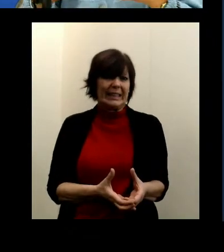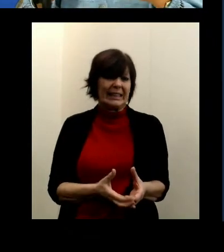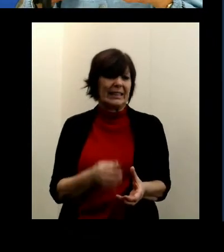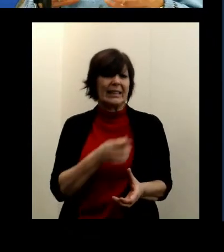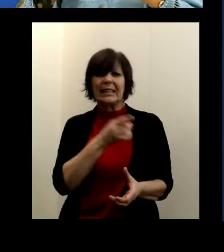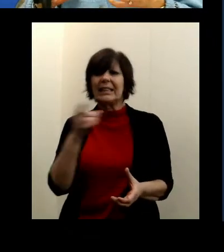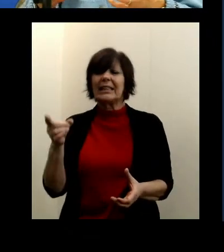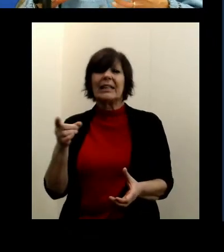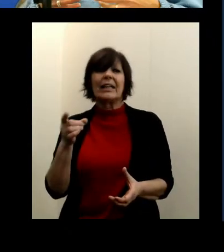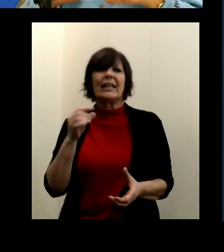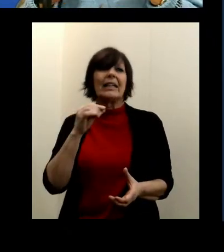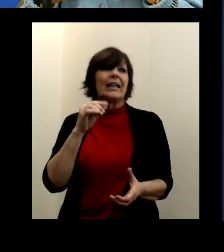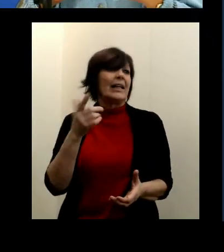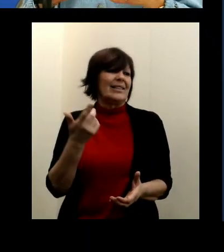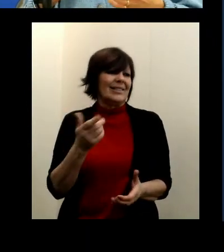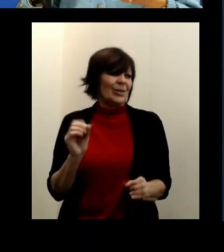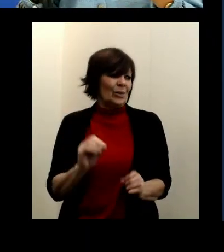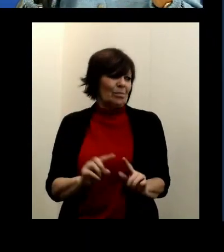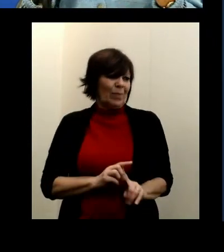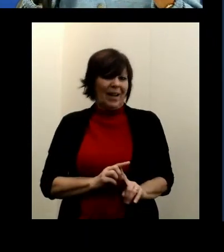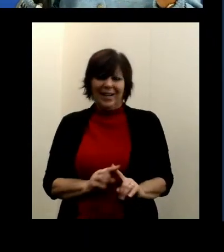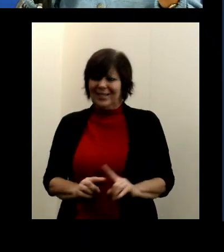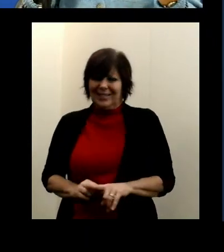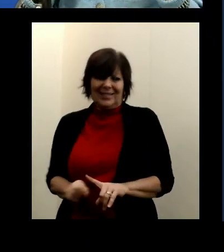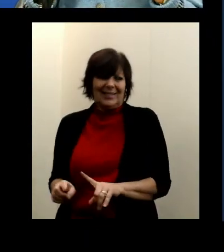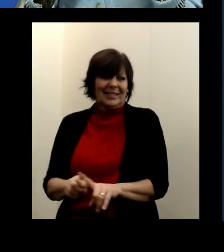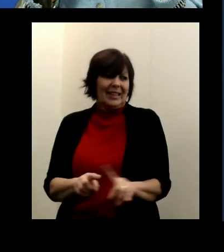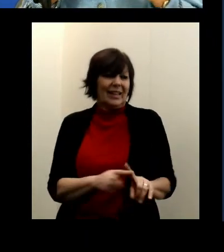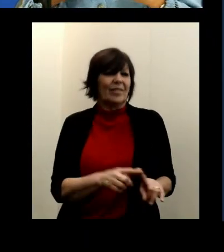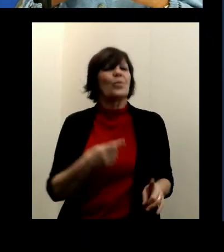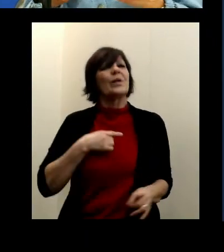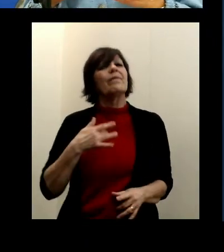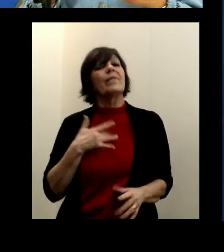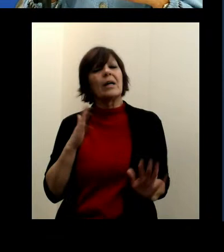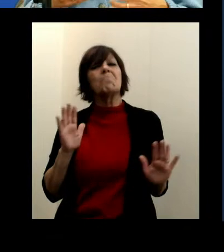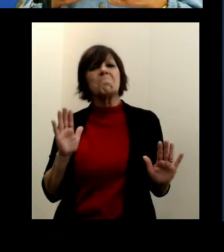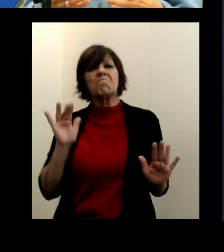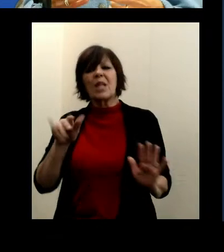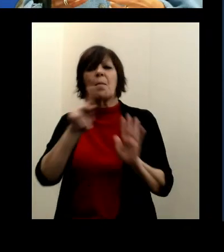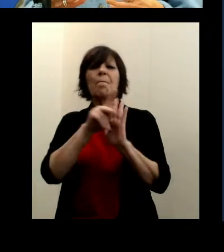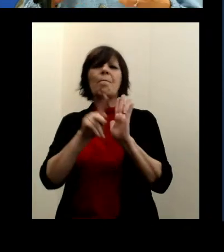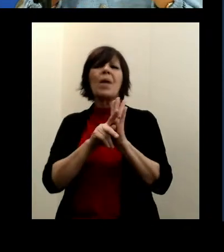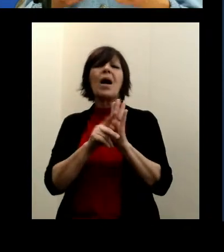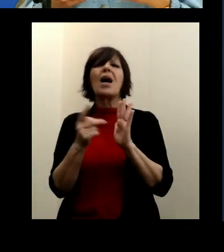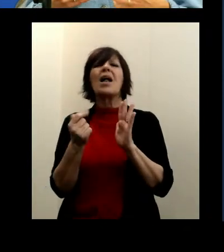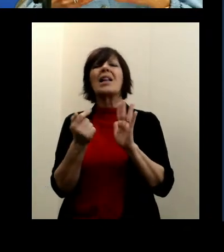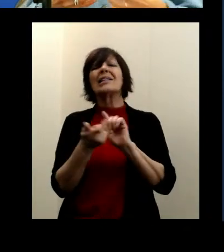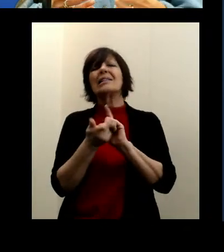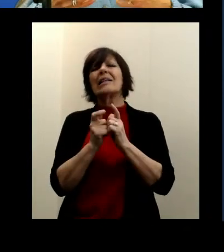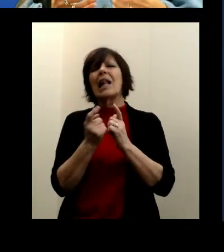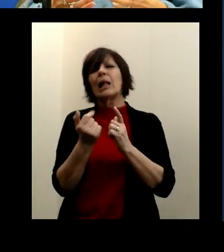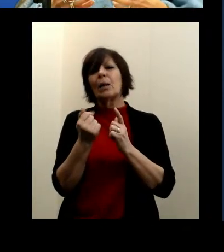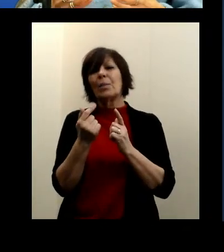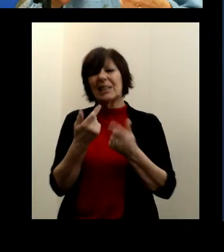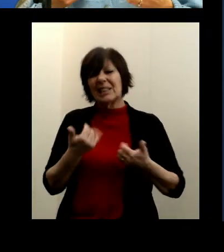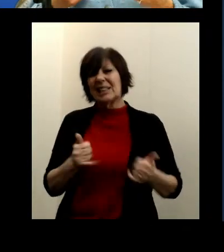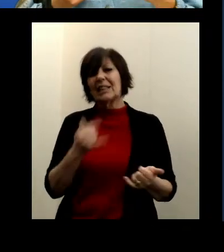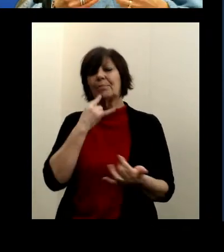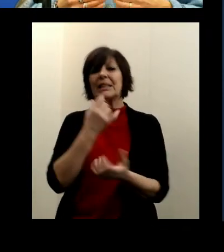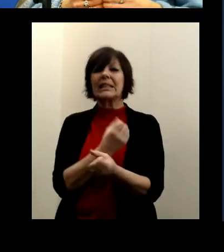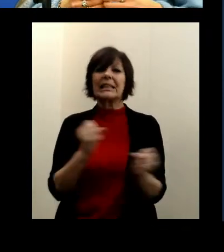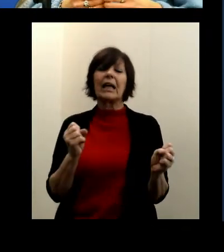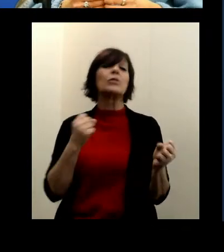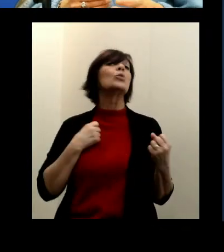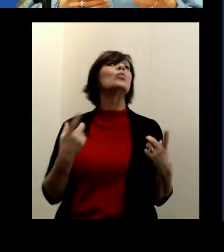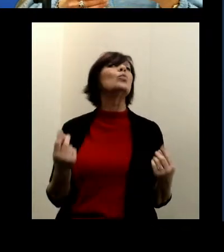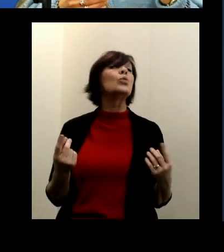weren't popping up as positive, and we felt that policy could be revised and still be safe for the school. So what we